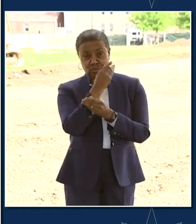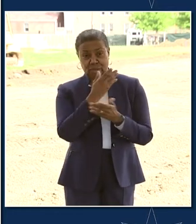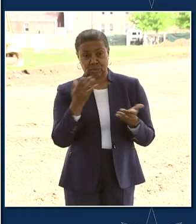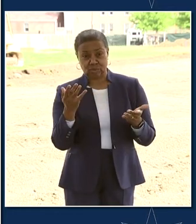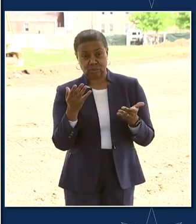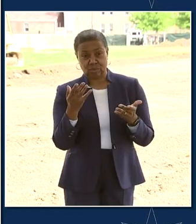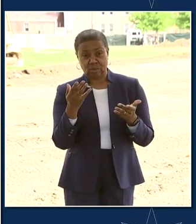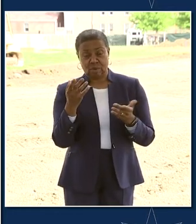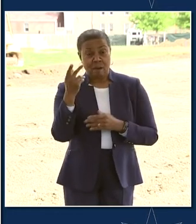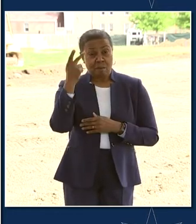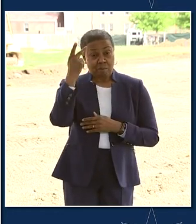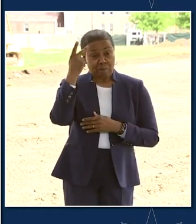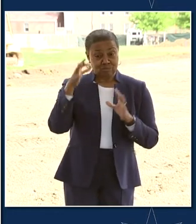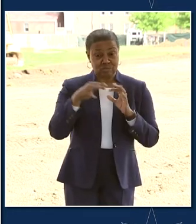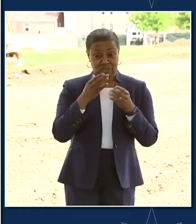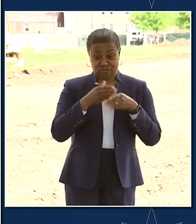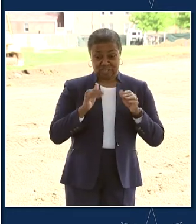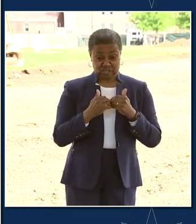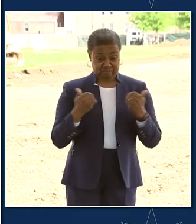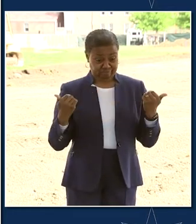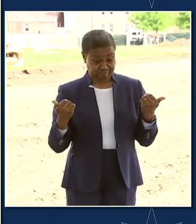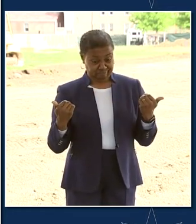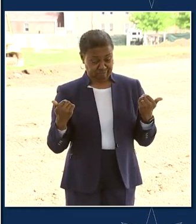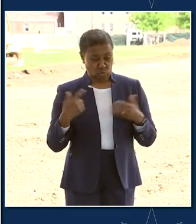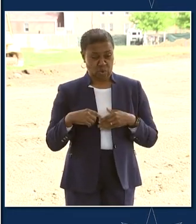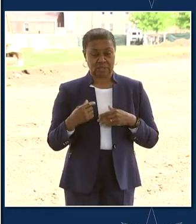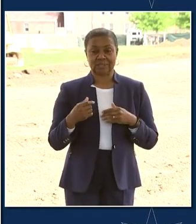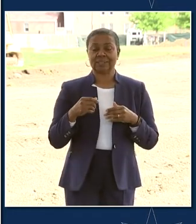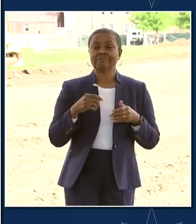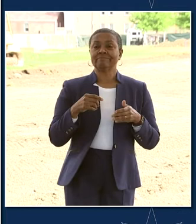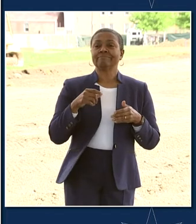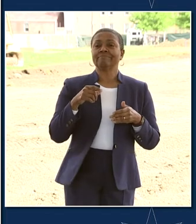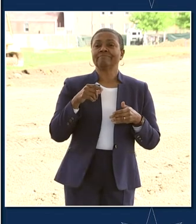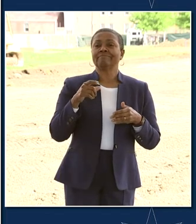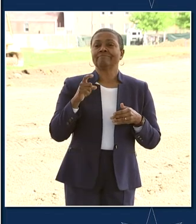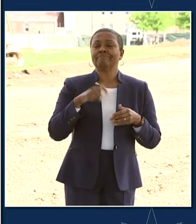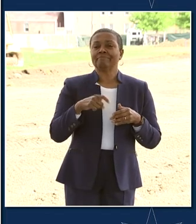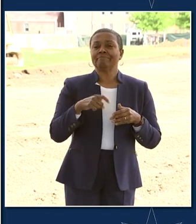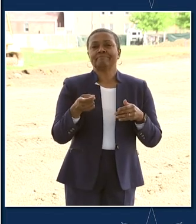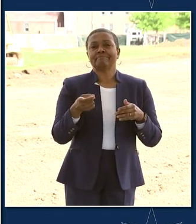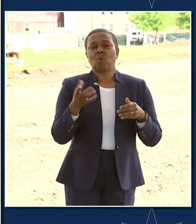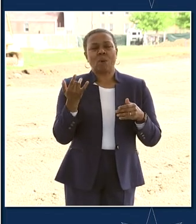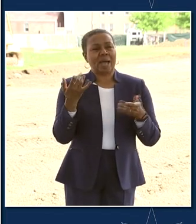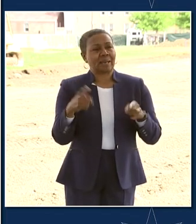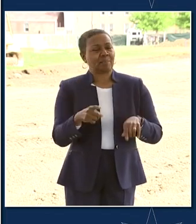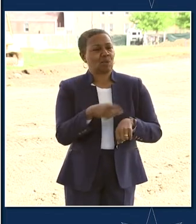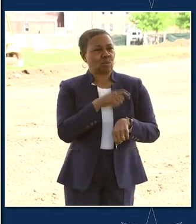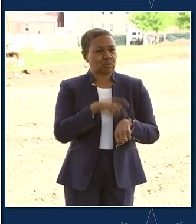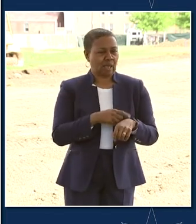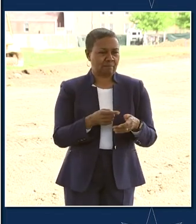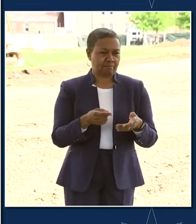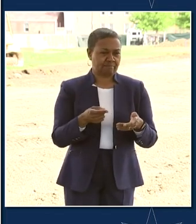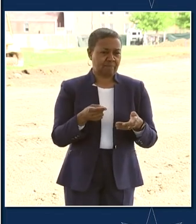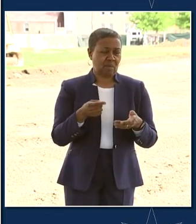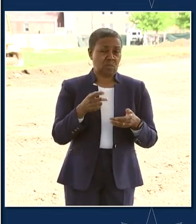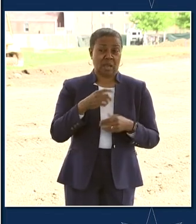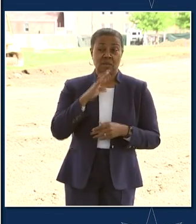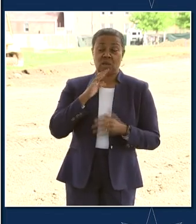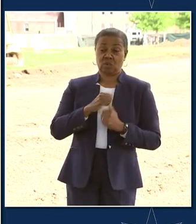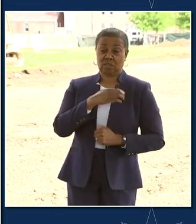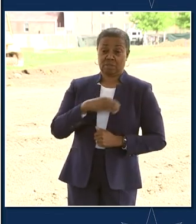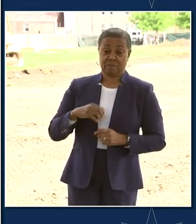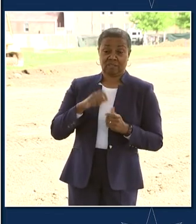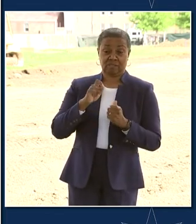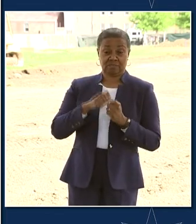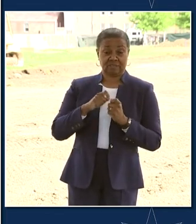the politics of division is what took this long. Mayor Lightfoot, when I talked to her about this particular matter